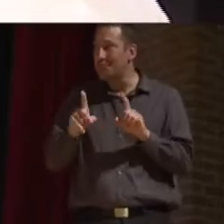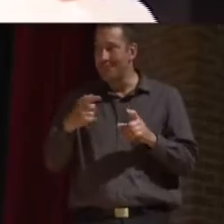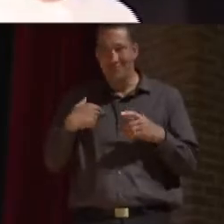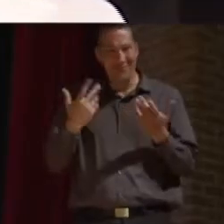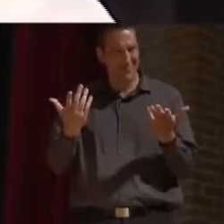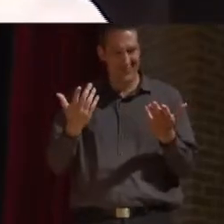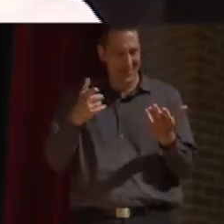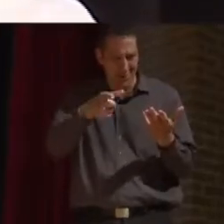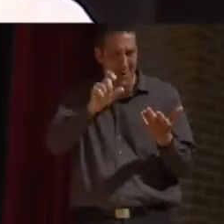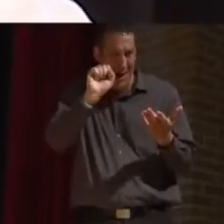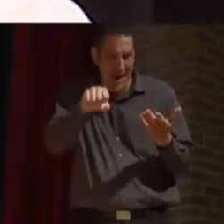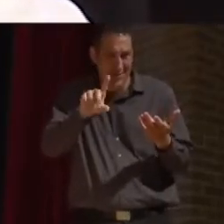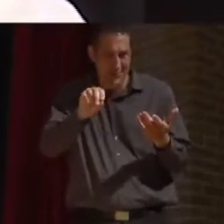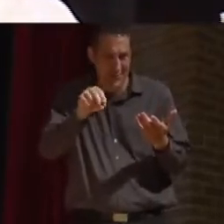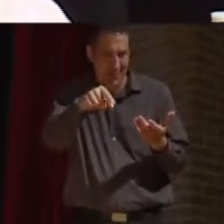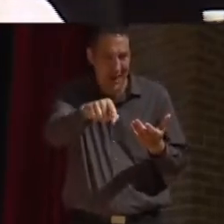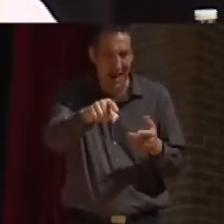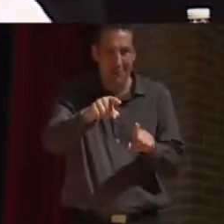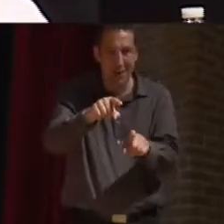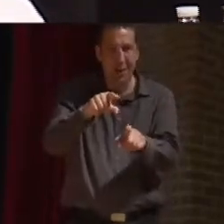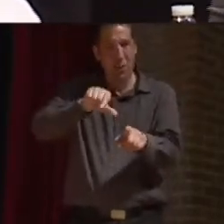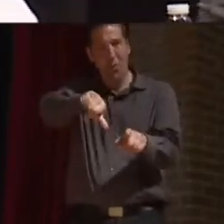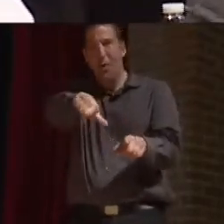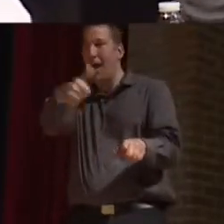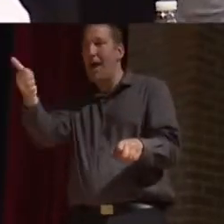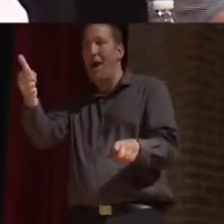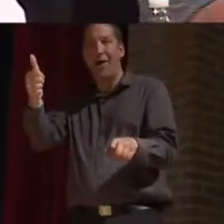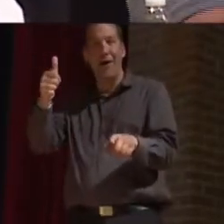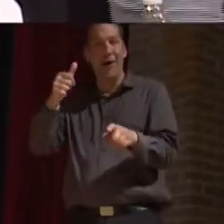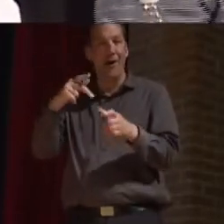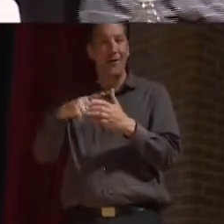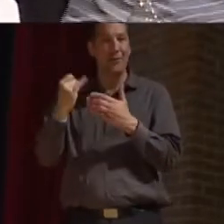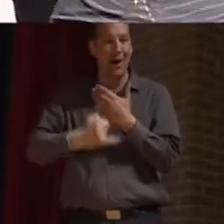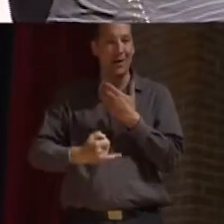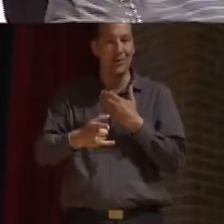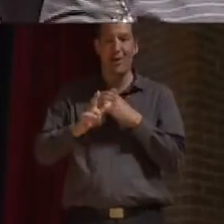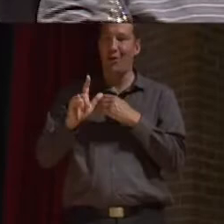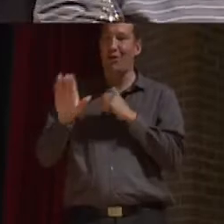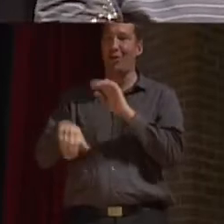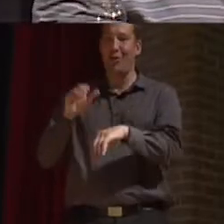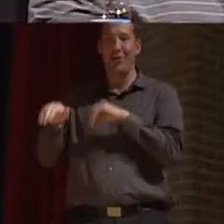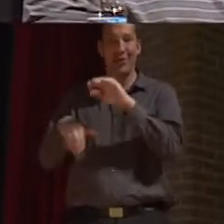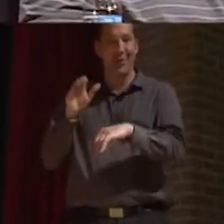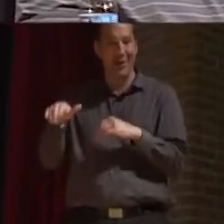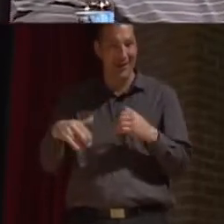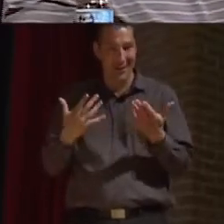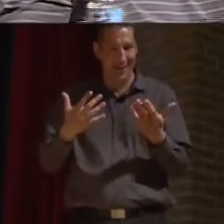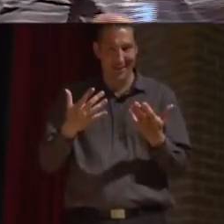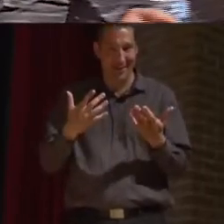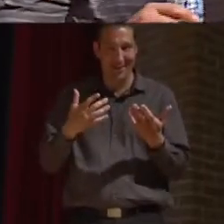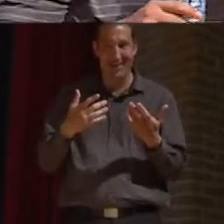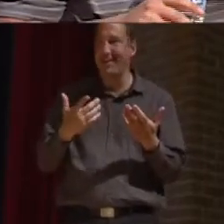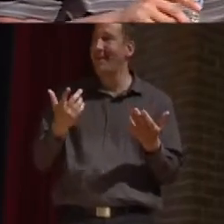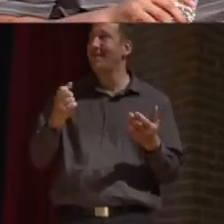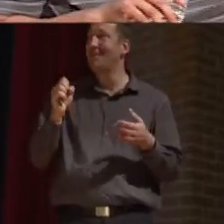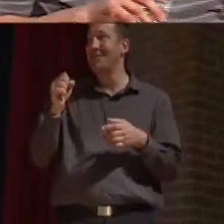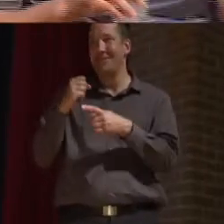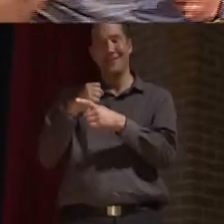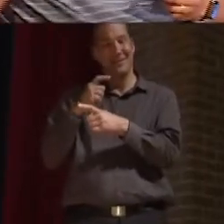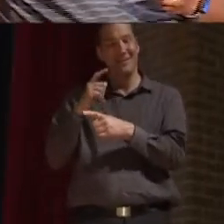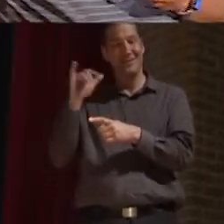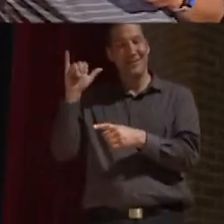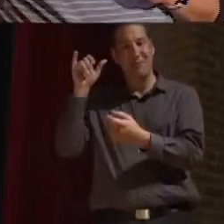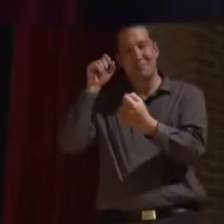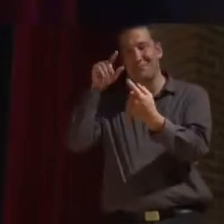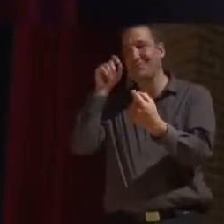with that project but not the 16 other projects that I know you see as you're walking from point A to point B? Yeah, I was thinking the same thing, John, when you're